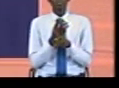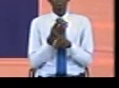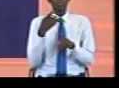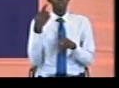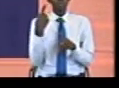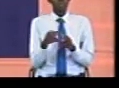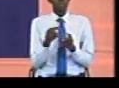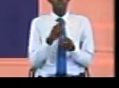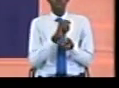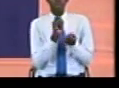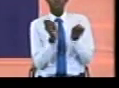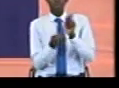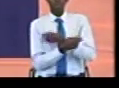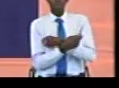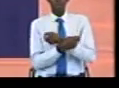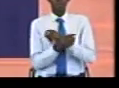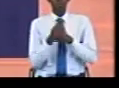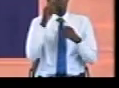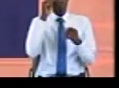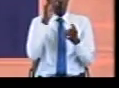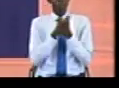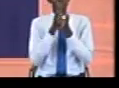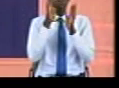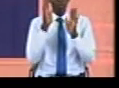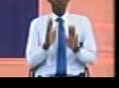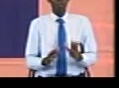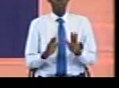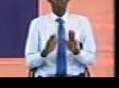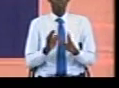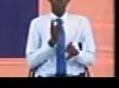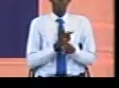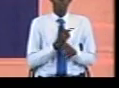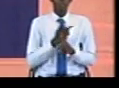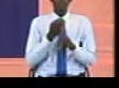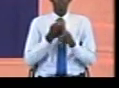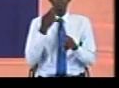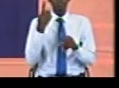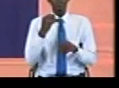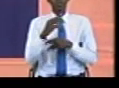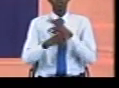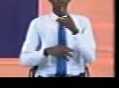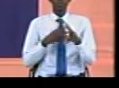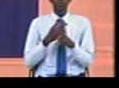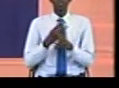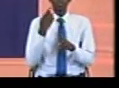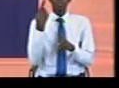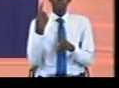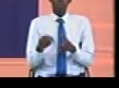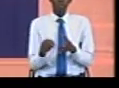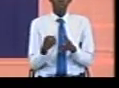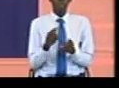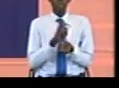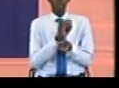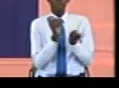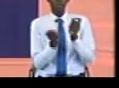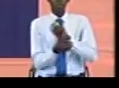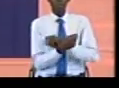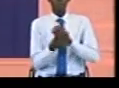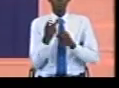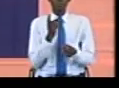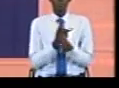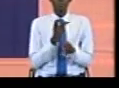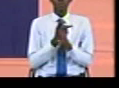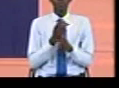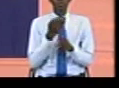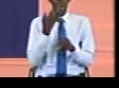transformed believer's preservation from the world. The transformed believer's preservation from the